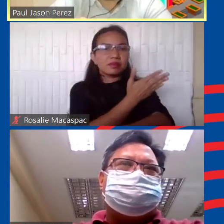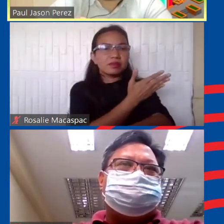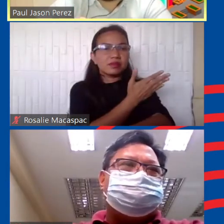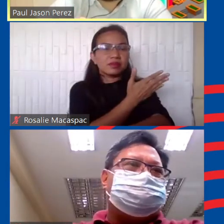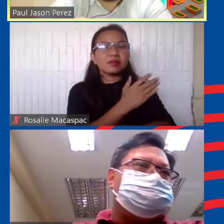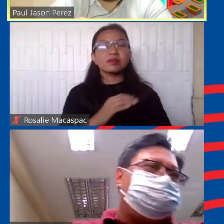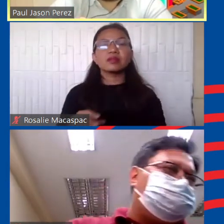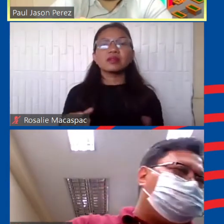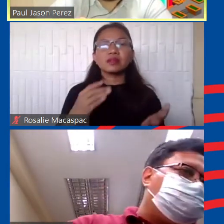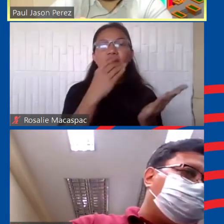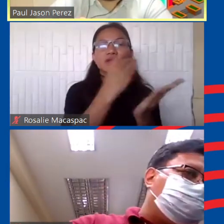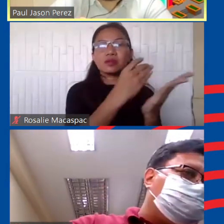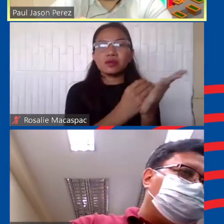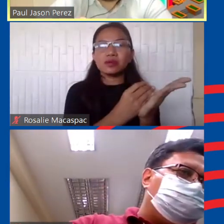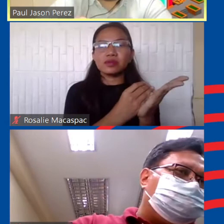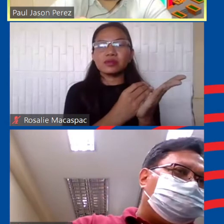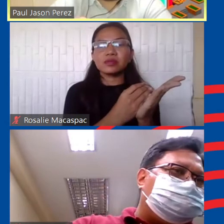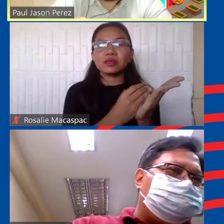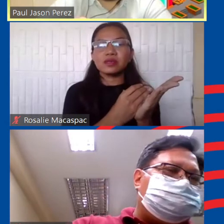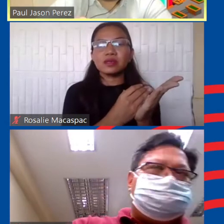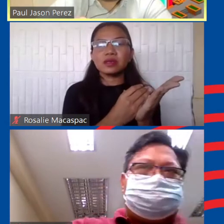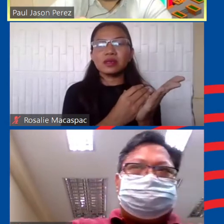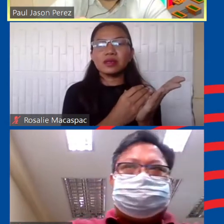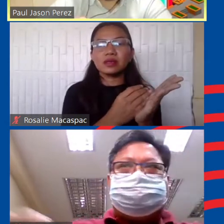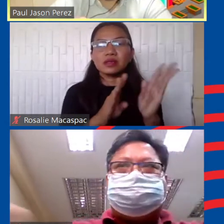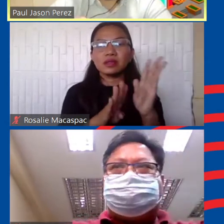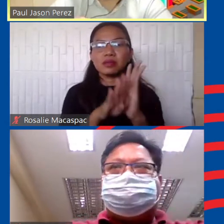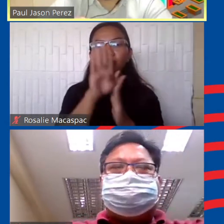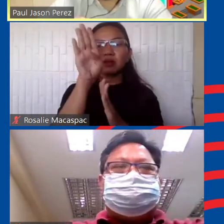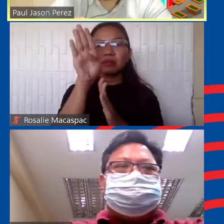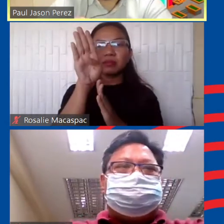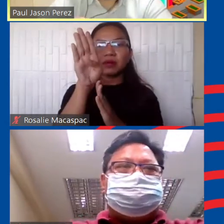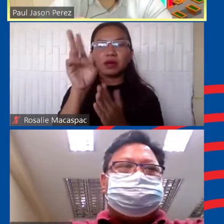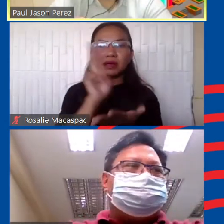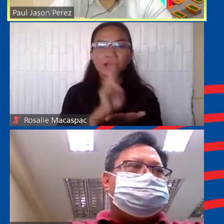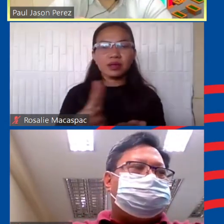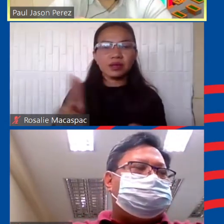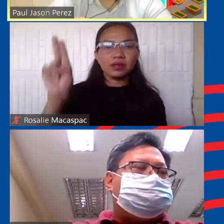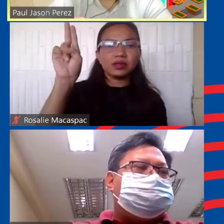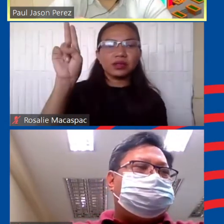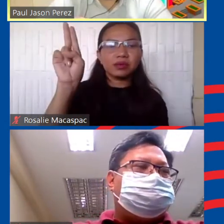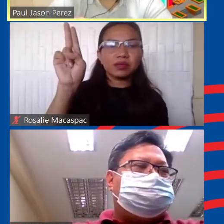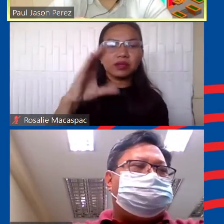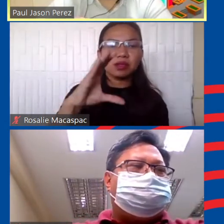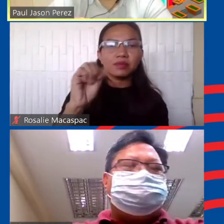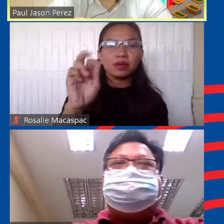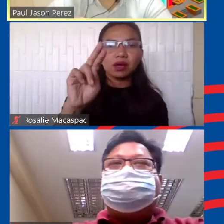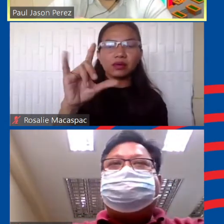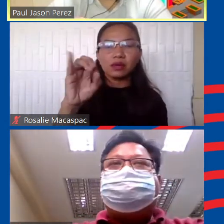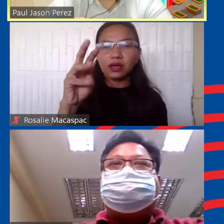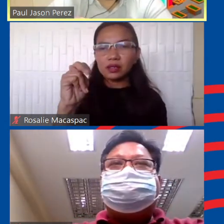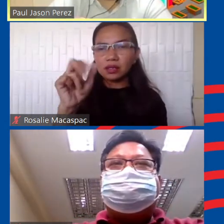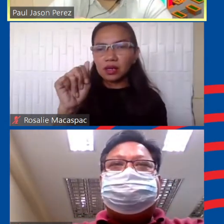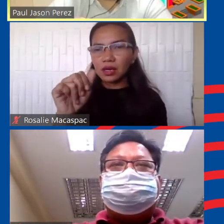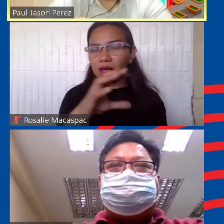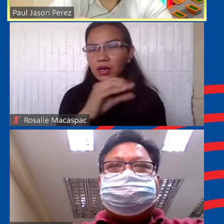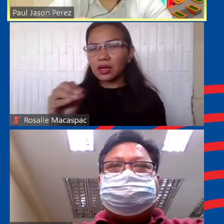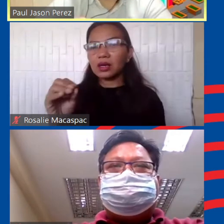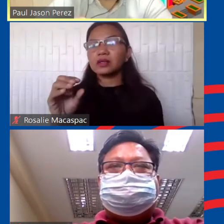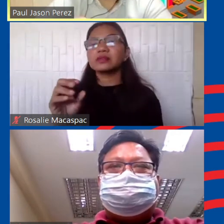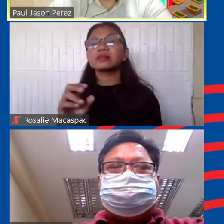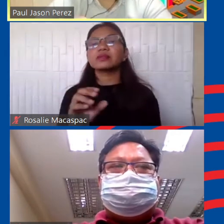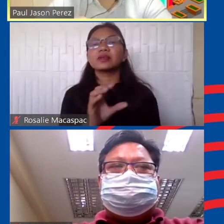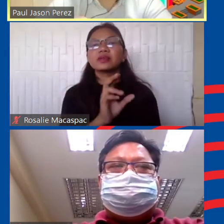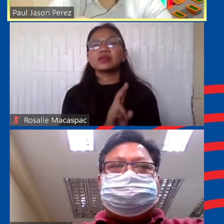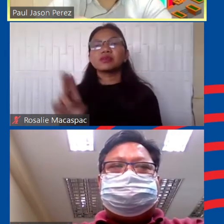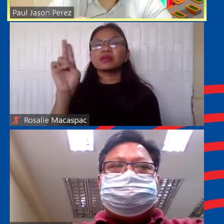Coursera course developed by University of North Carolina, Chapel Hill, and University of Edinburgh, the Research